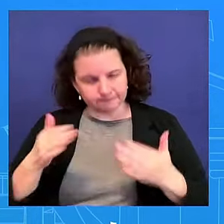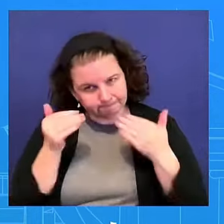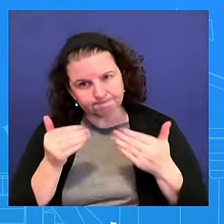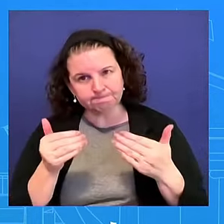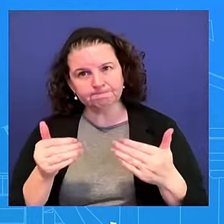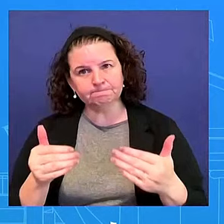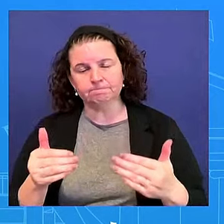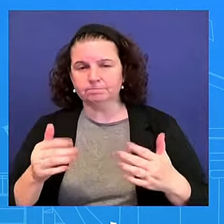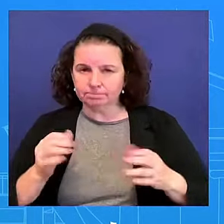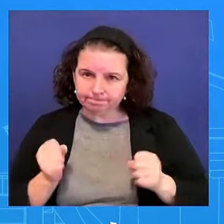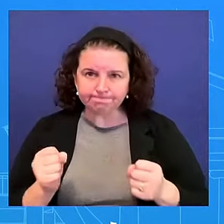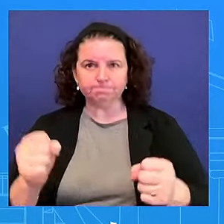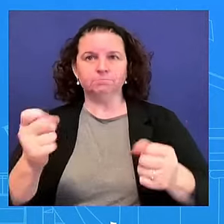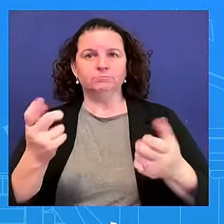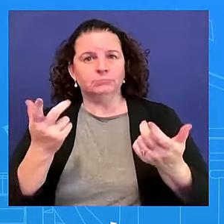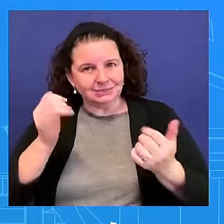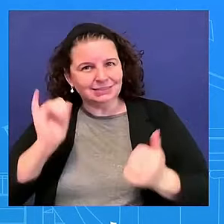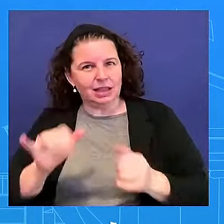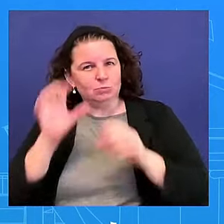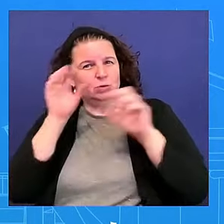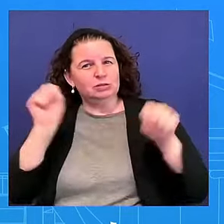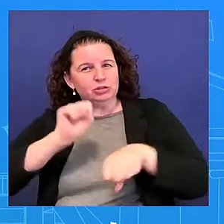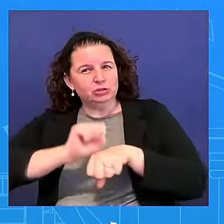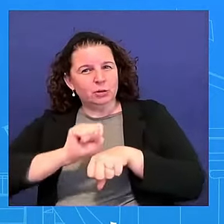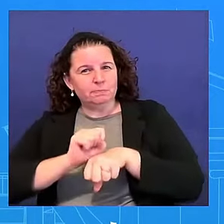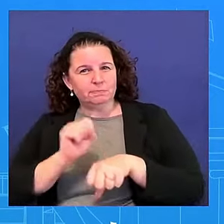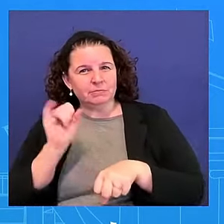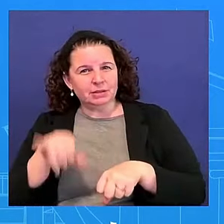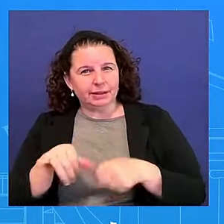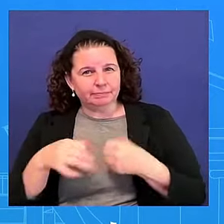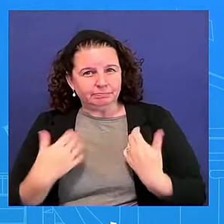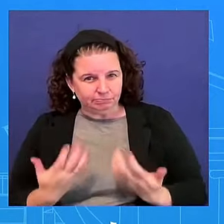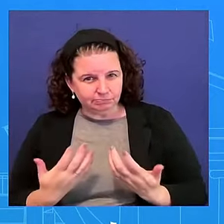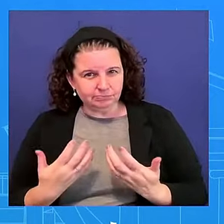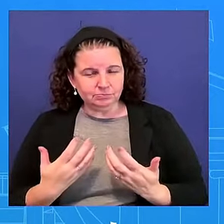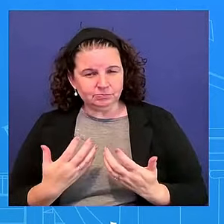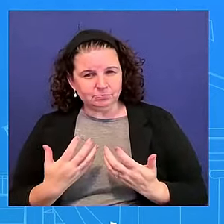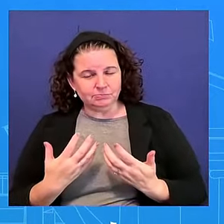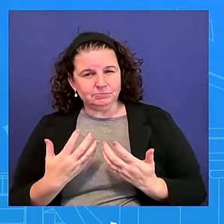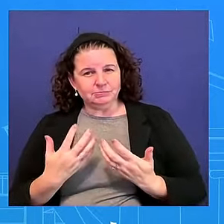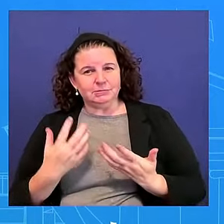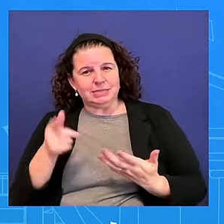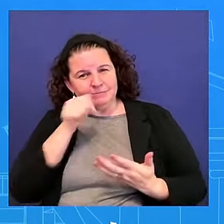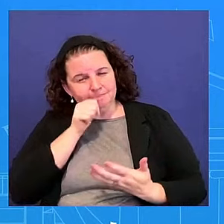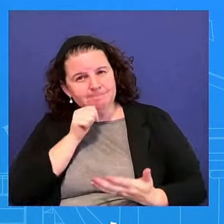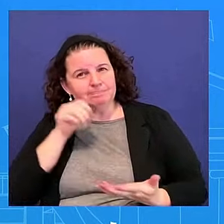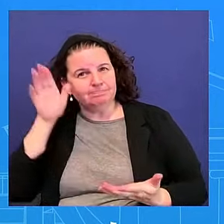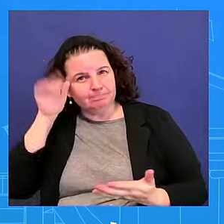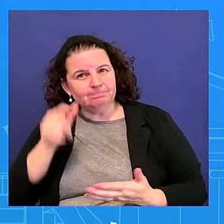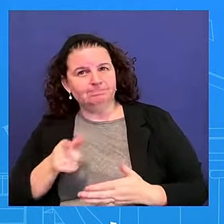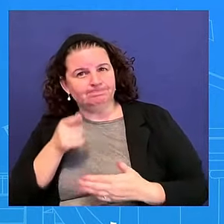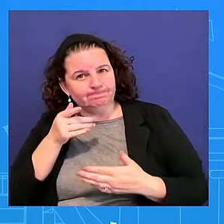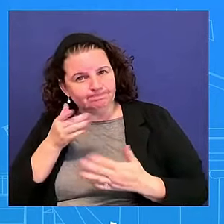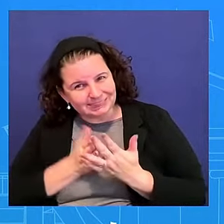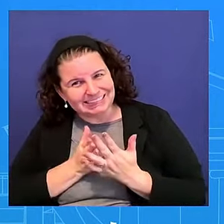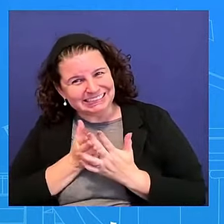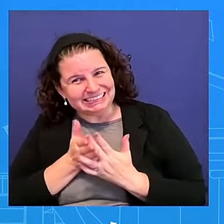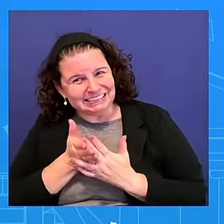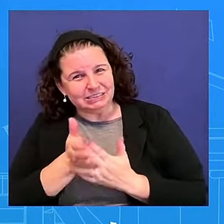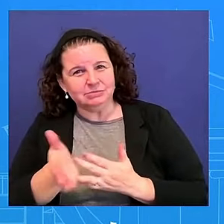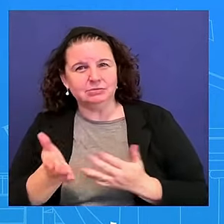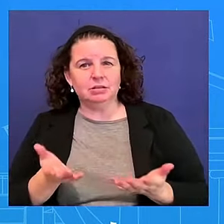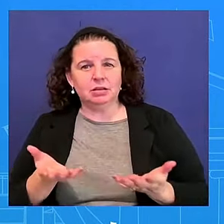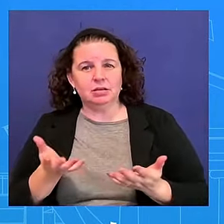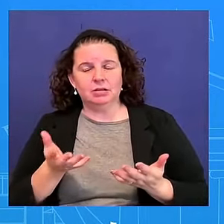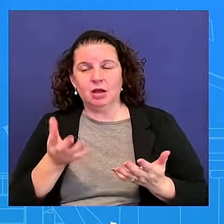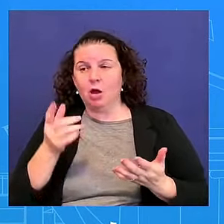before him were as well, when it comes to really not letting a cold get you down. And I think that's